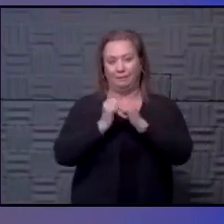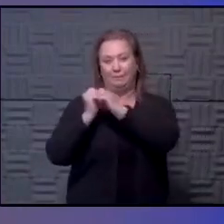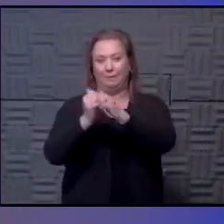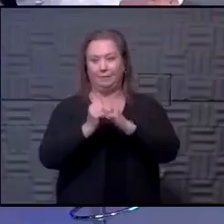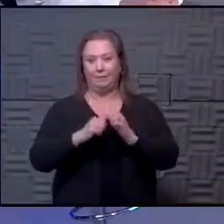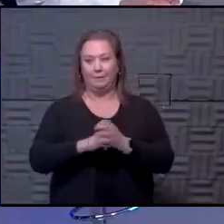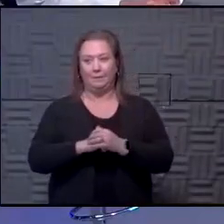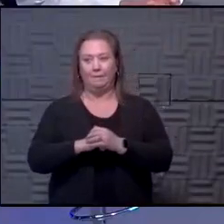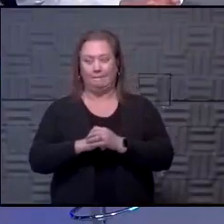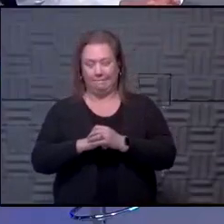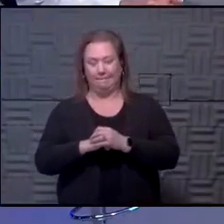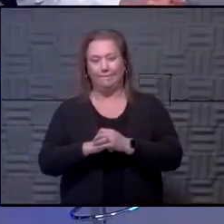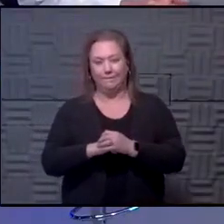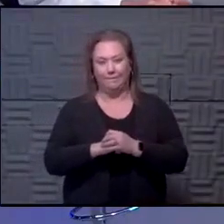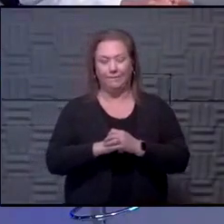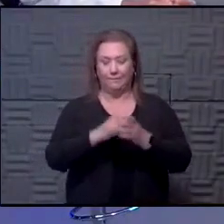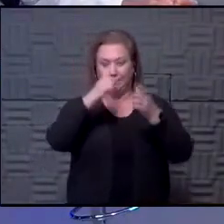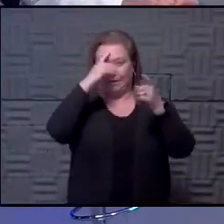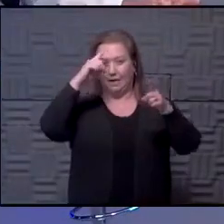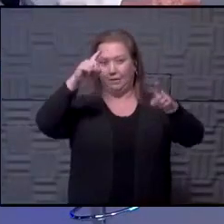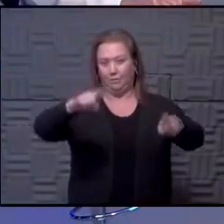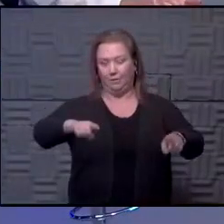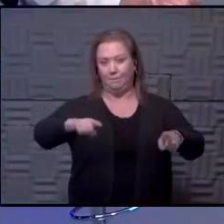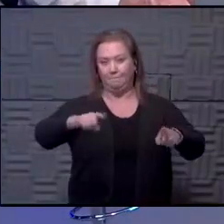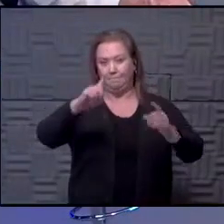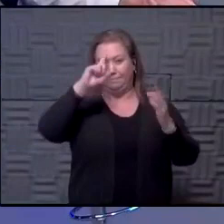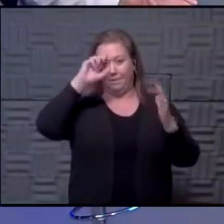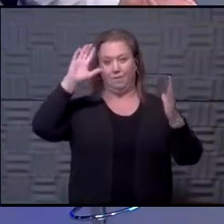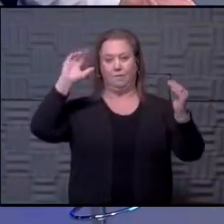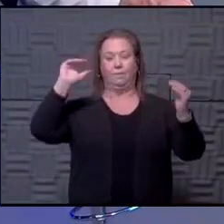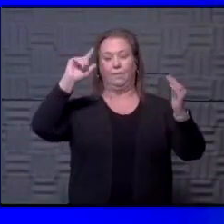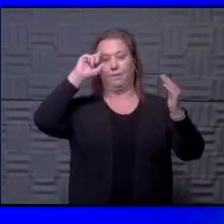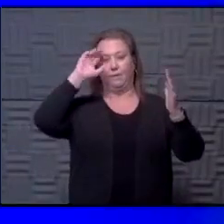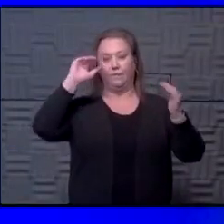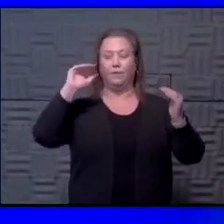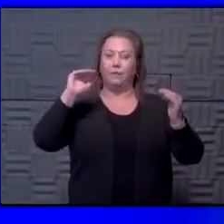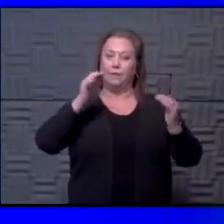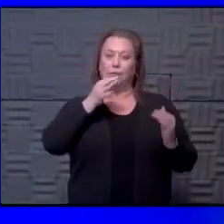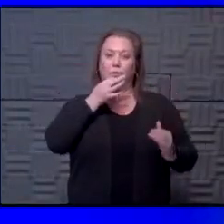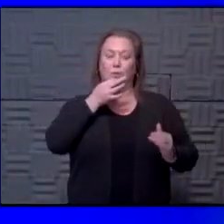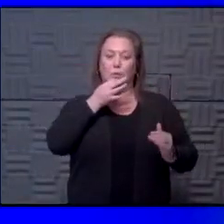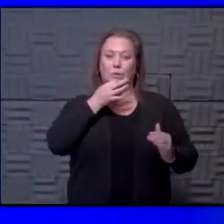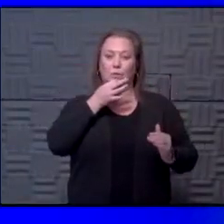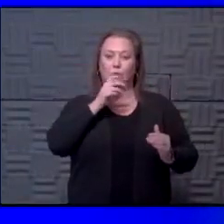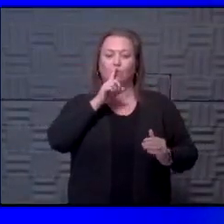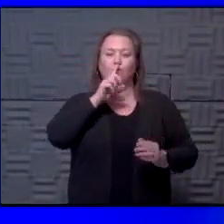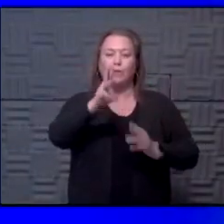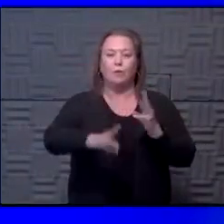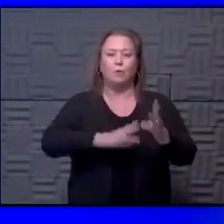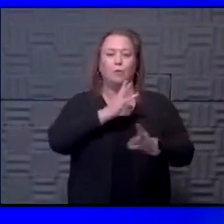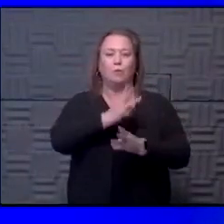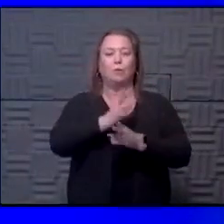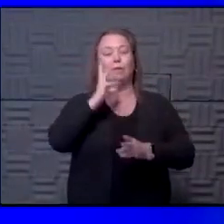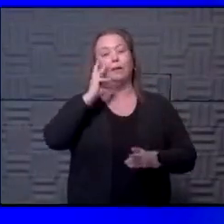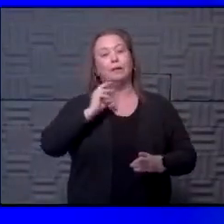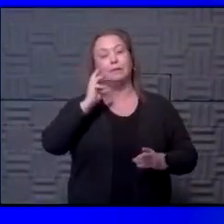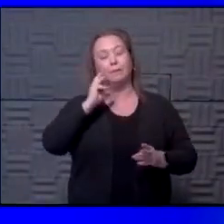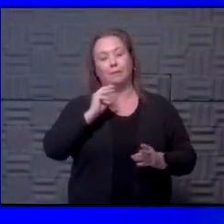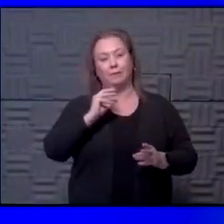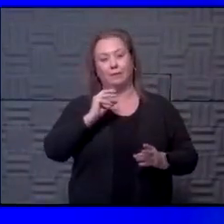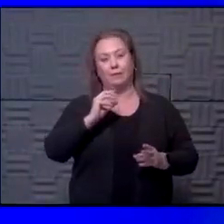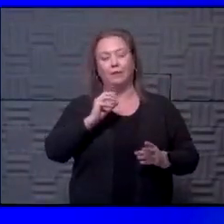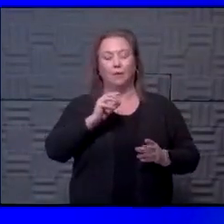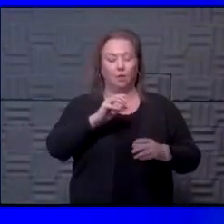together. Yeah, no, I think I would agree with all that, and hopefully soon real world experience with not